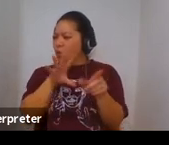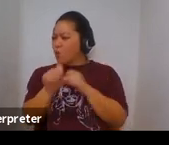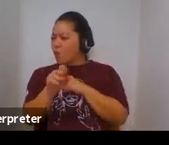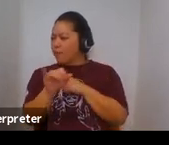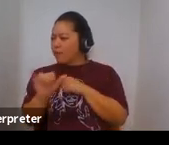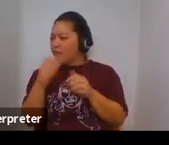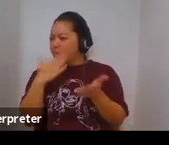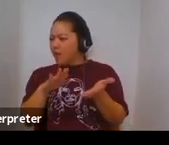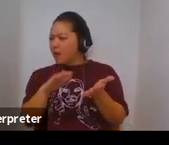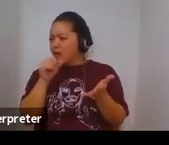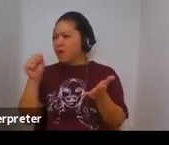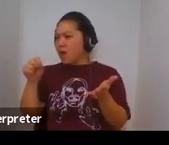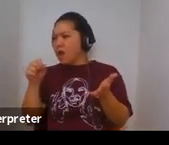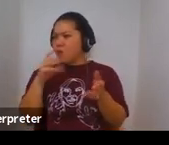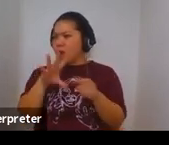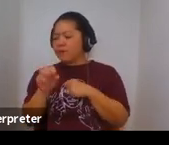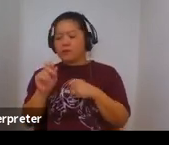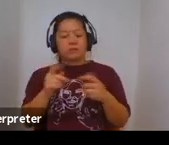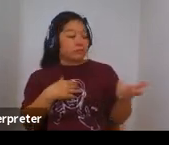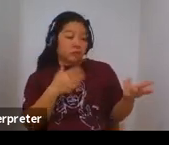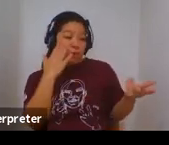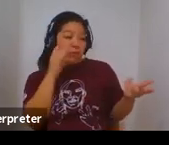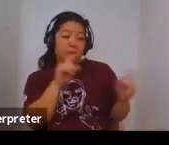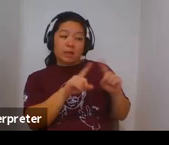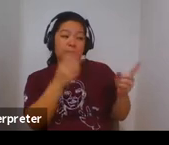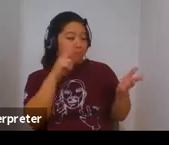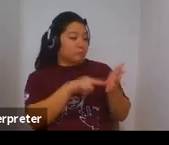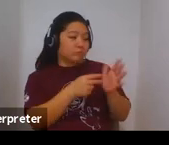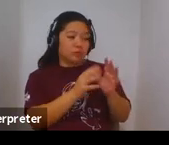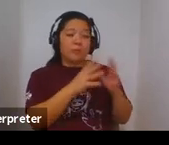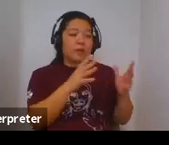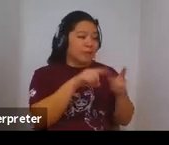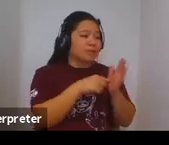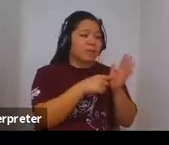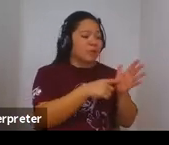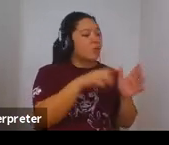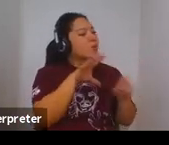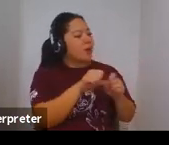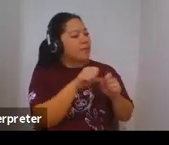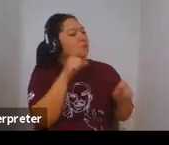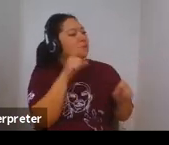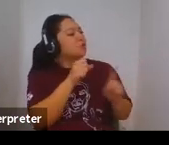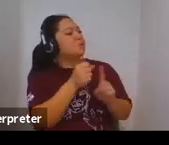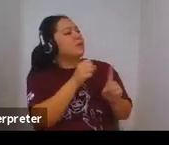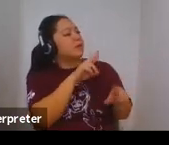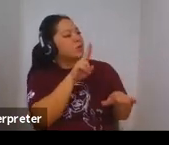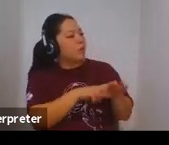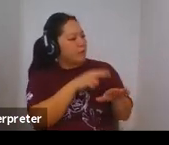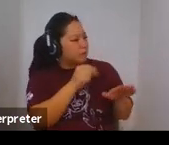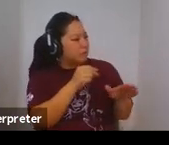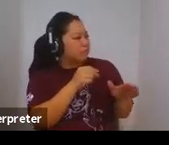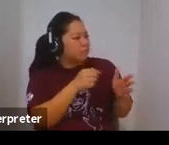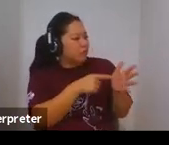people going around saying, yay, rape. No, but I mean, there are so many examples of ways that rape and sexual assault are normalized and trivialized in our